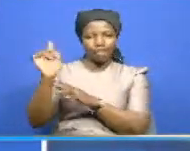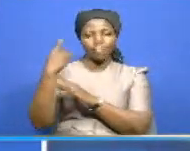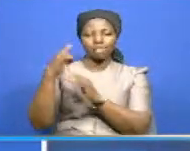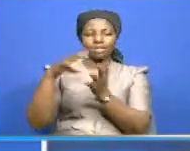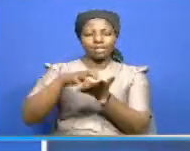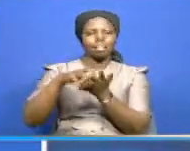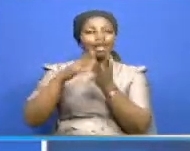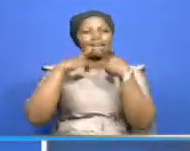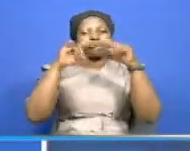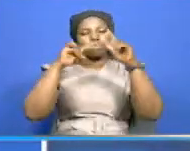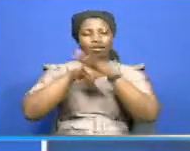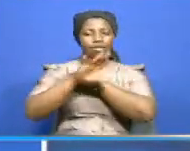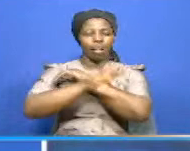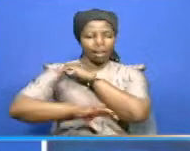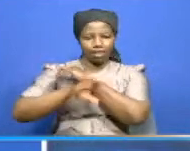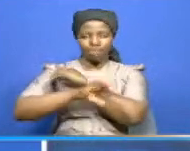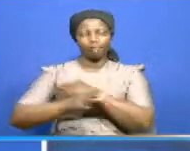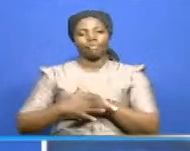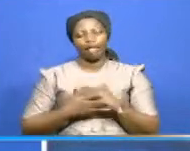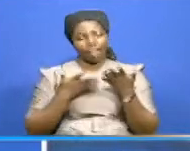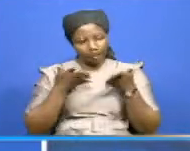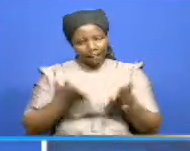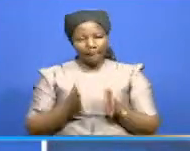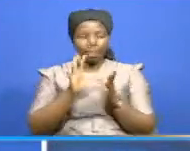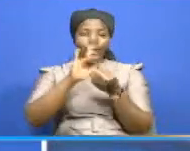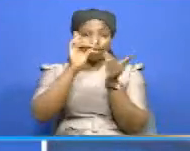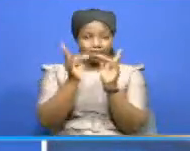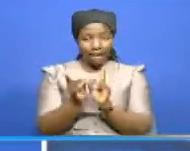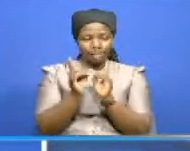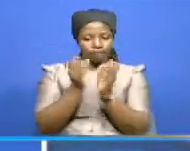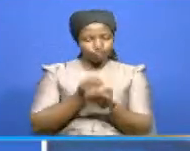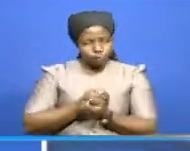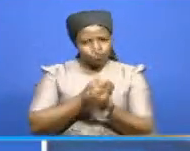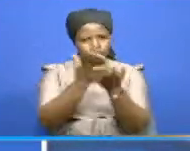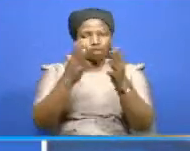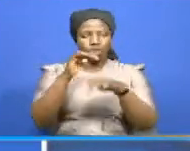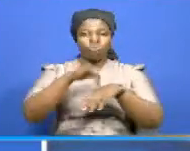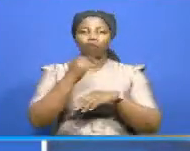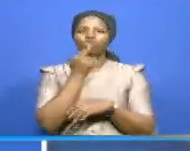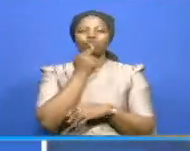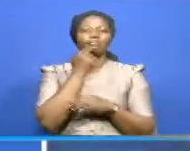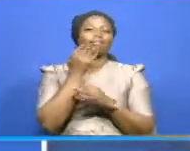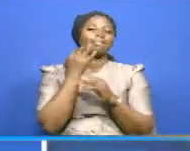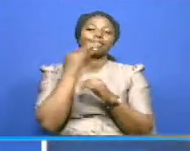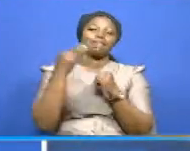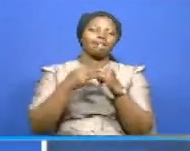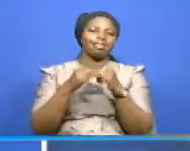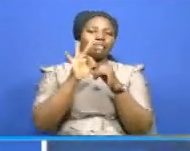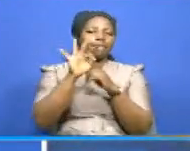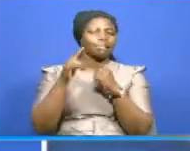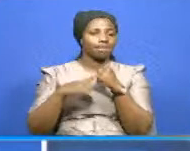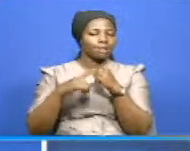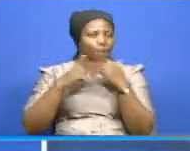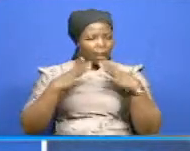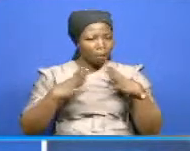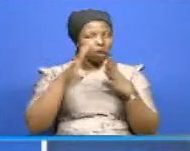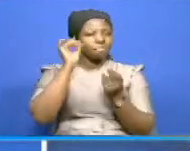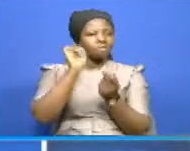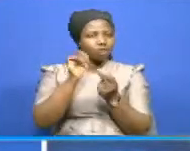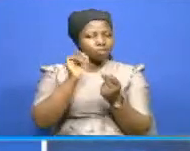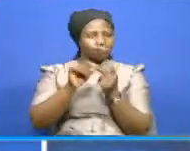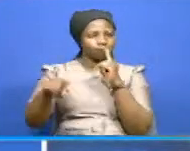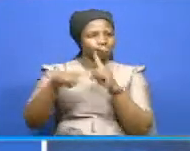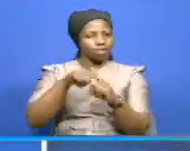the country. According to the latest data released on Tuesday, 836 people returned positive tests